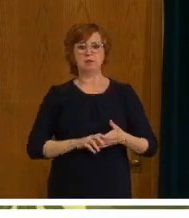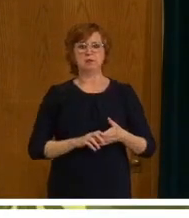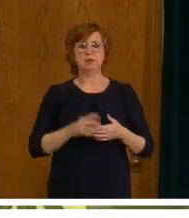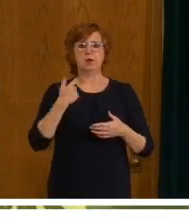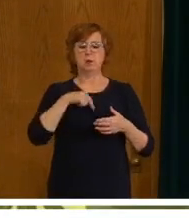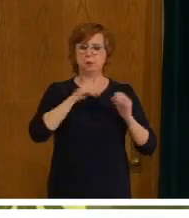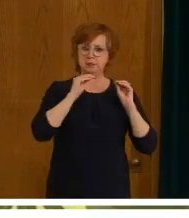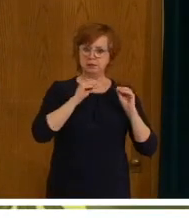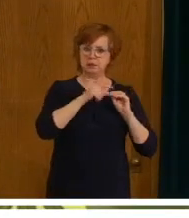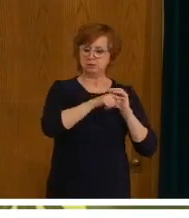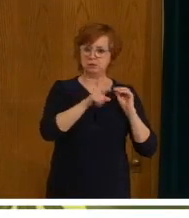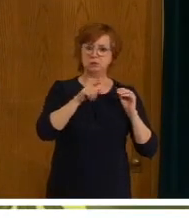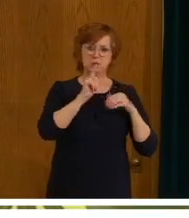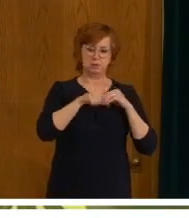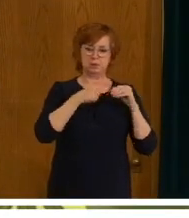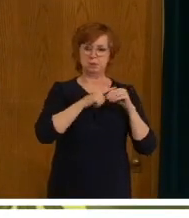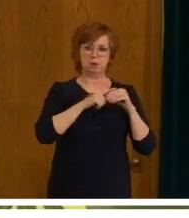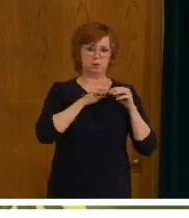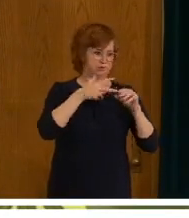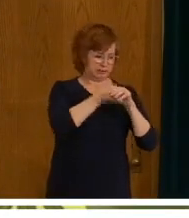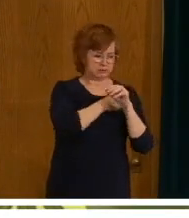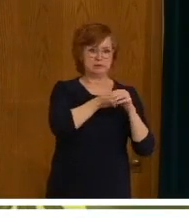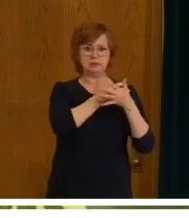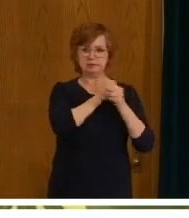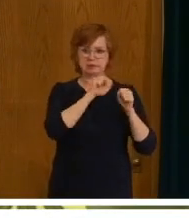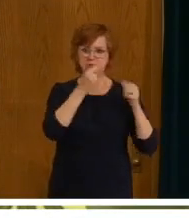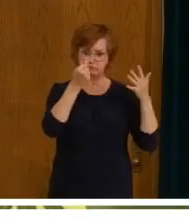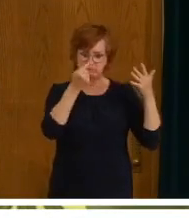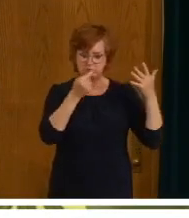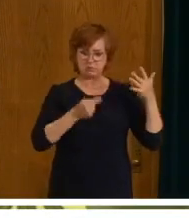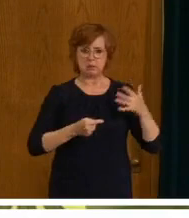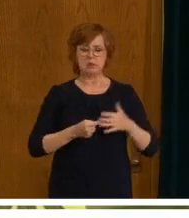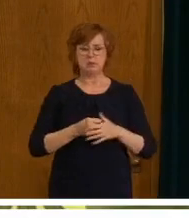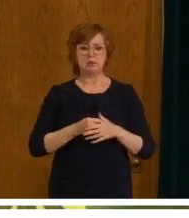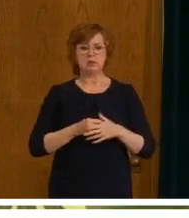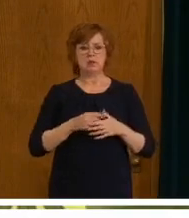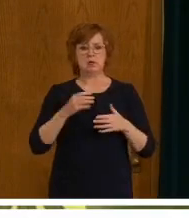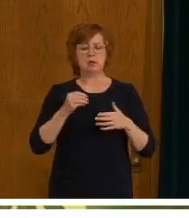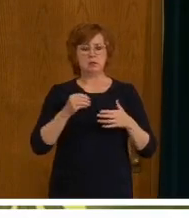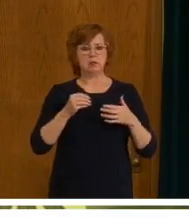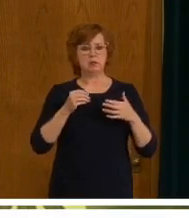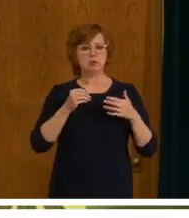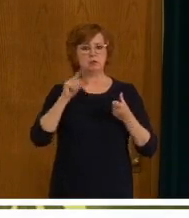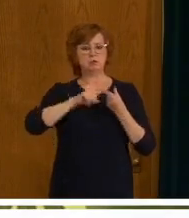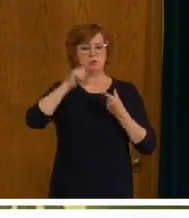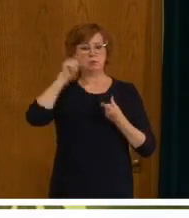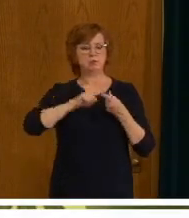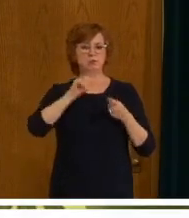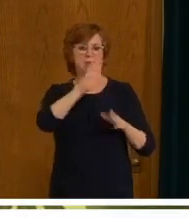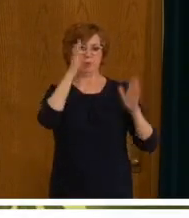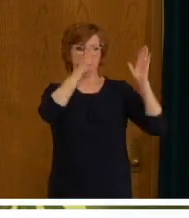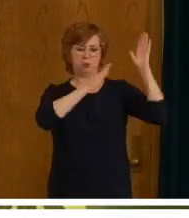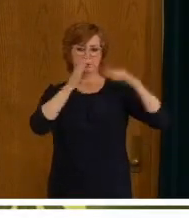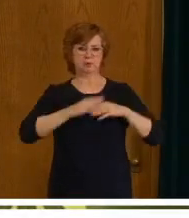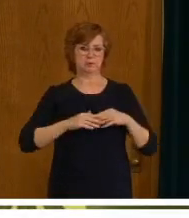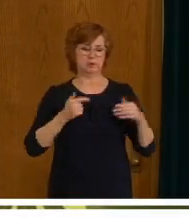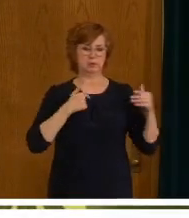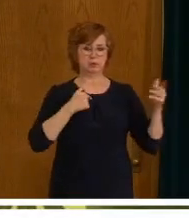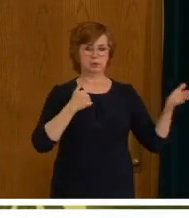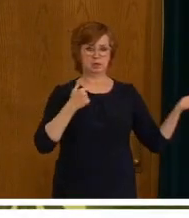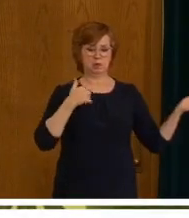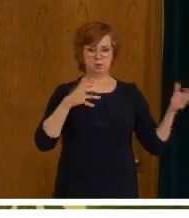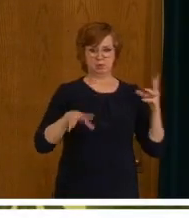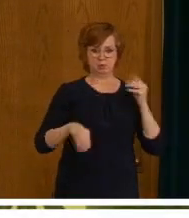vaccine and address any concerns that they may have, and increase uptake throughout the rest of the summer. I would just add to this as